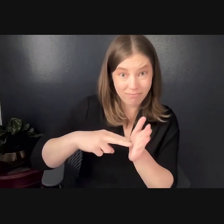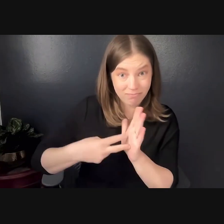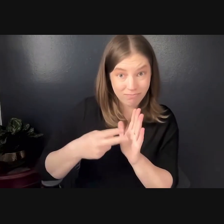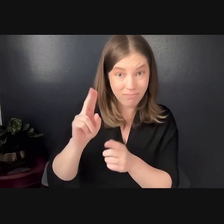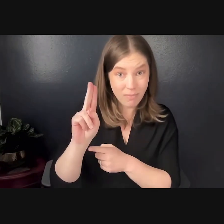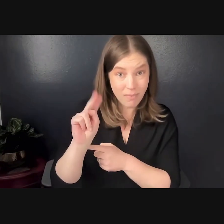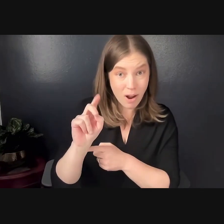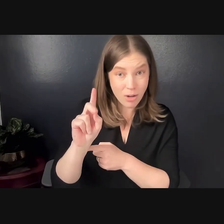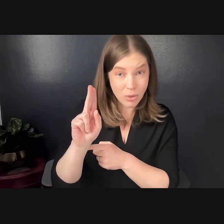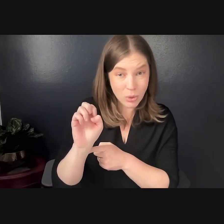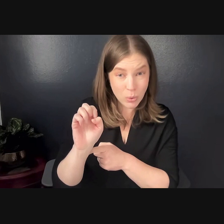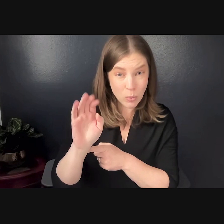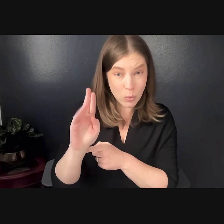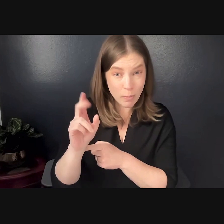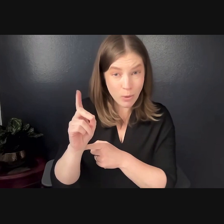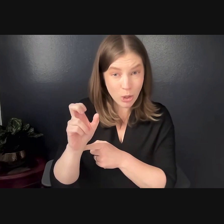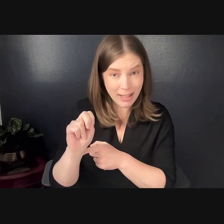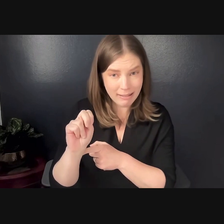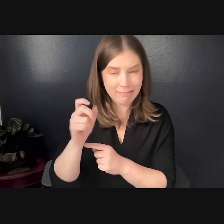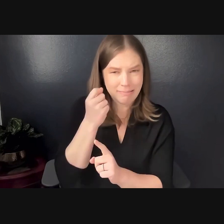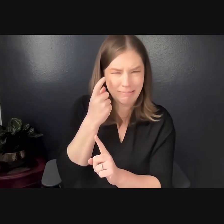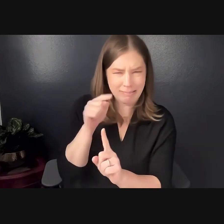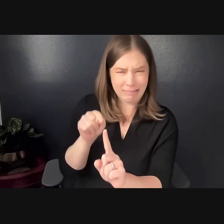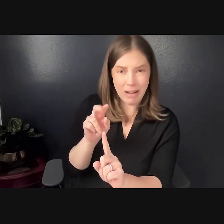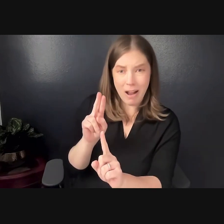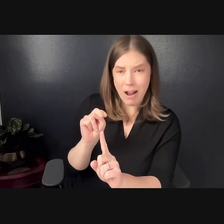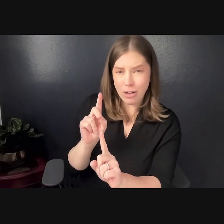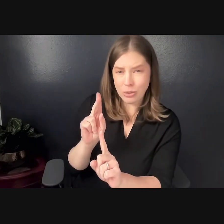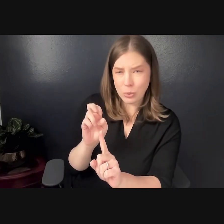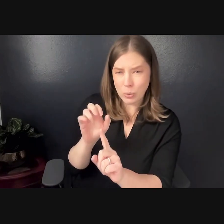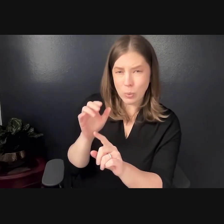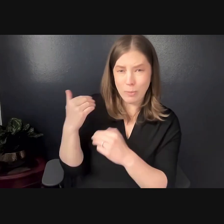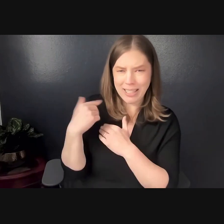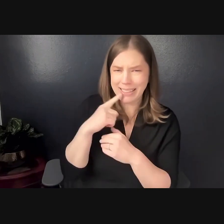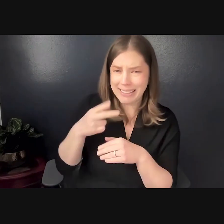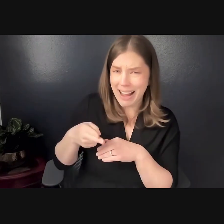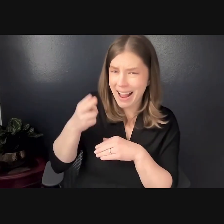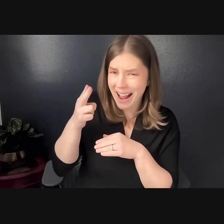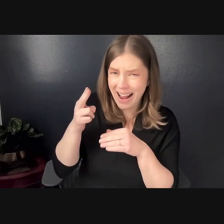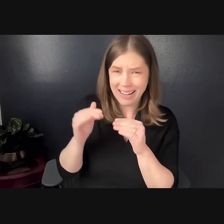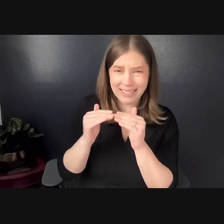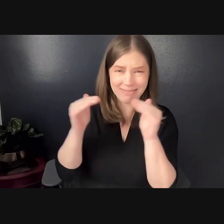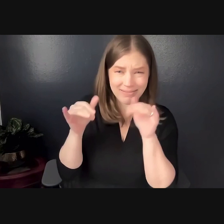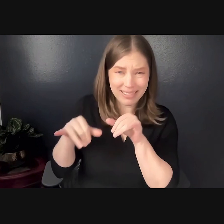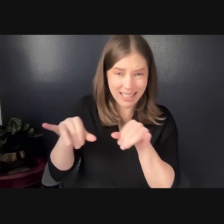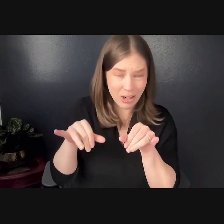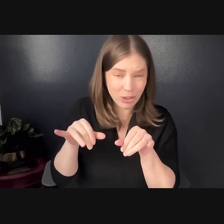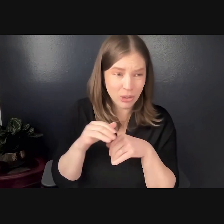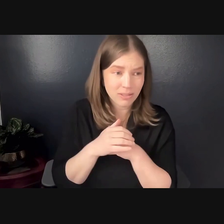ask us if the cost of accommodations can create an undue burden for their